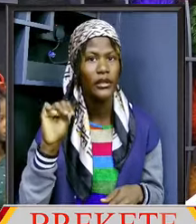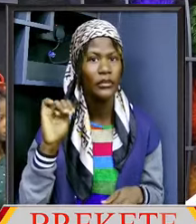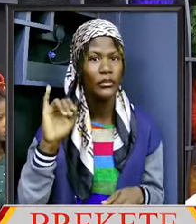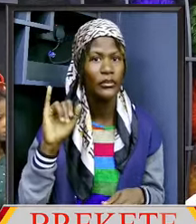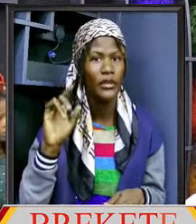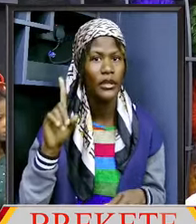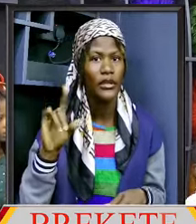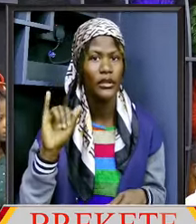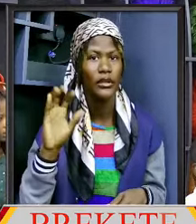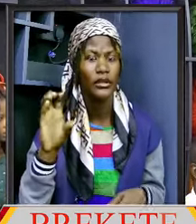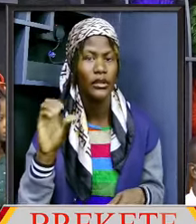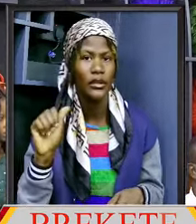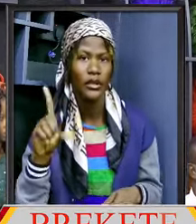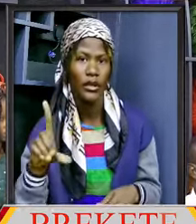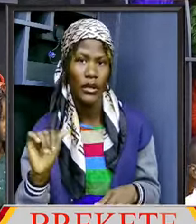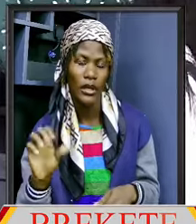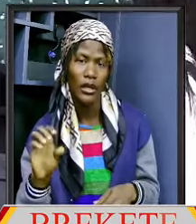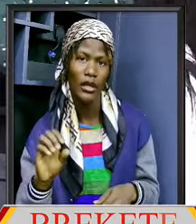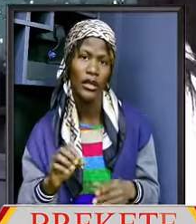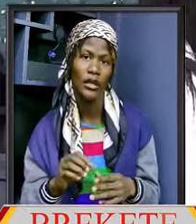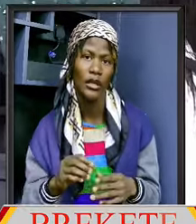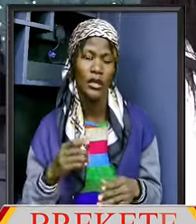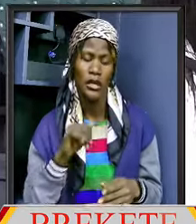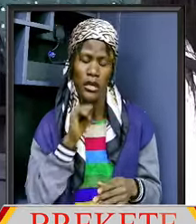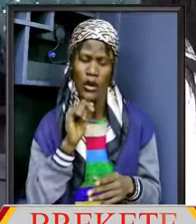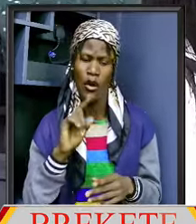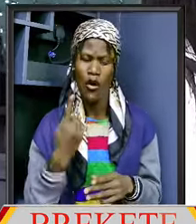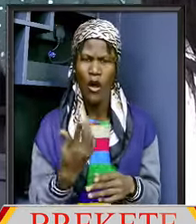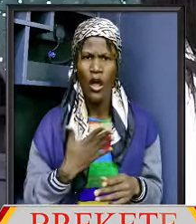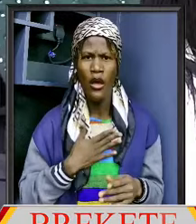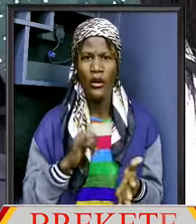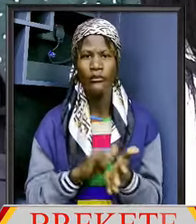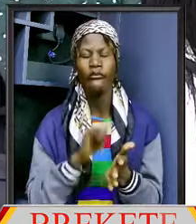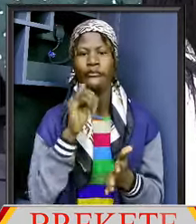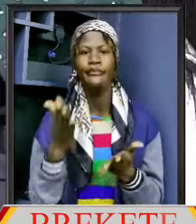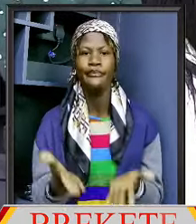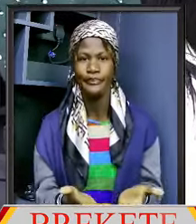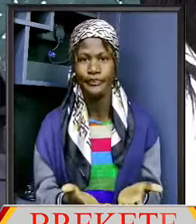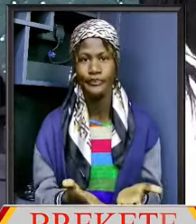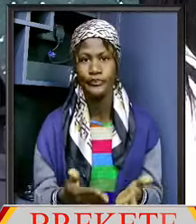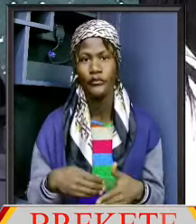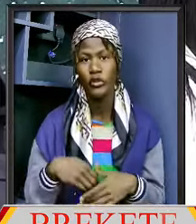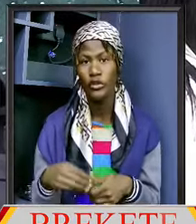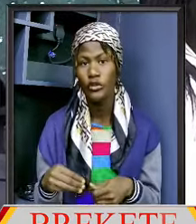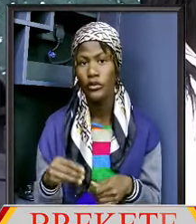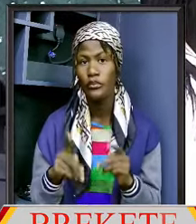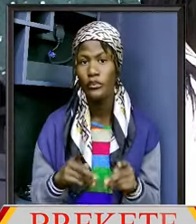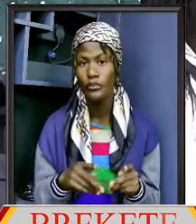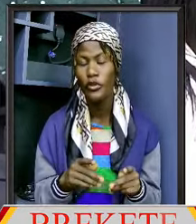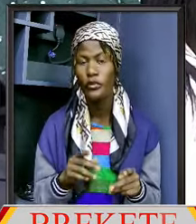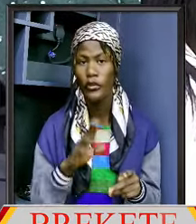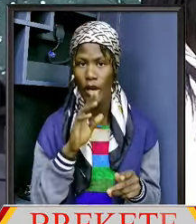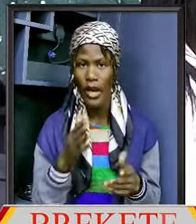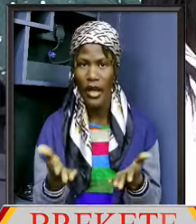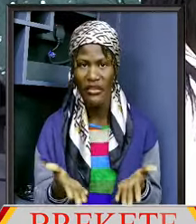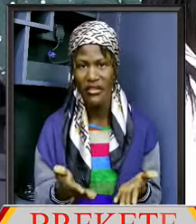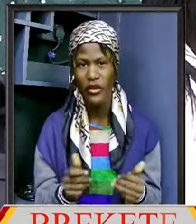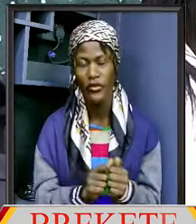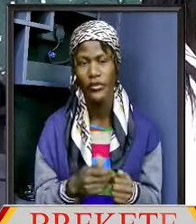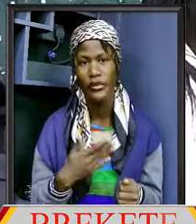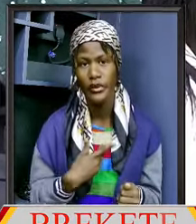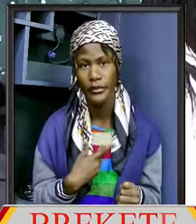This morning, no be only me day here. Some other people follow me. Because if you say you be chief, you go get